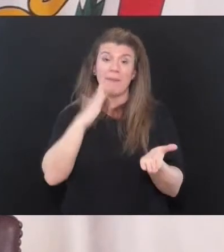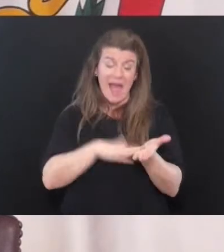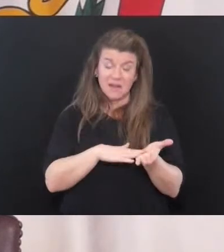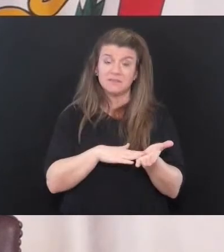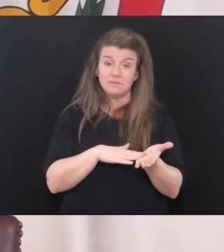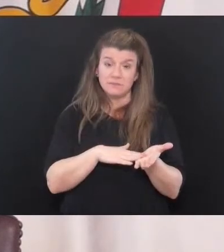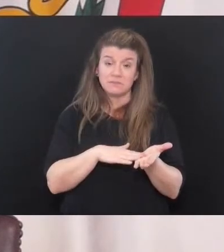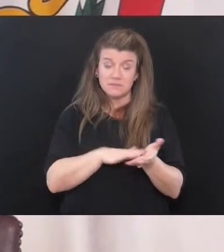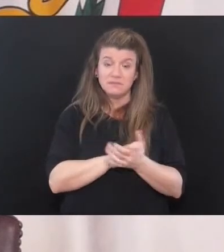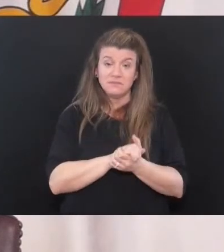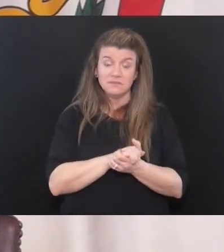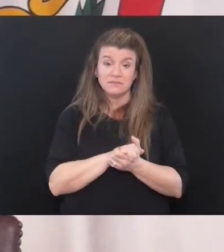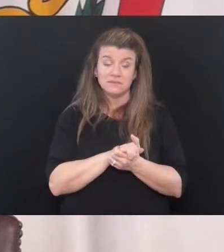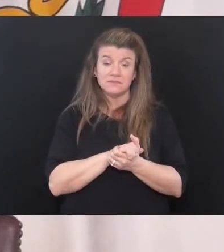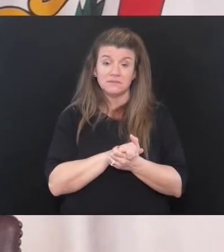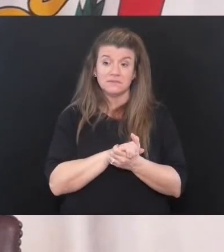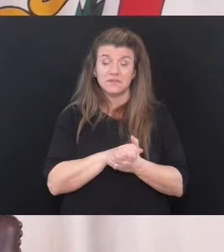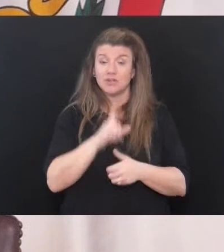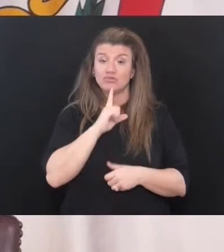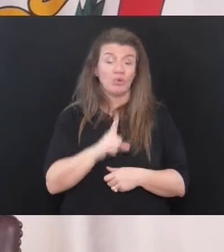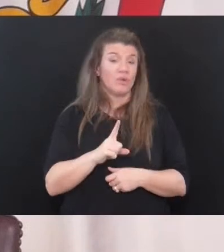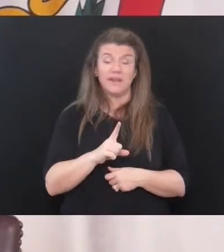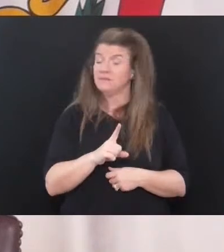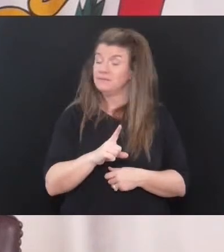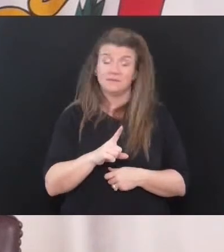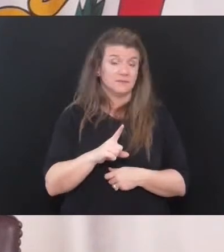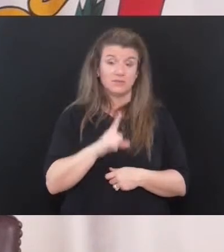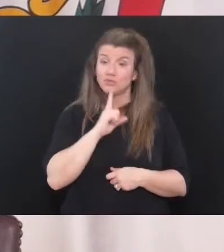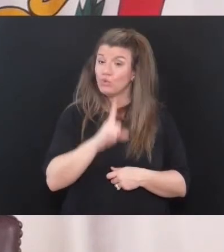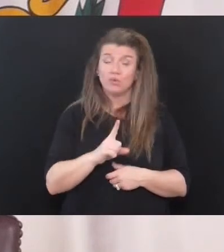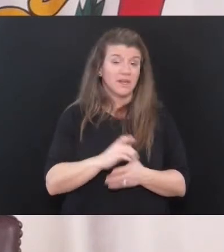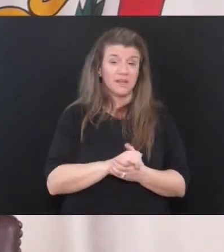And really and truly,